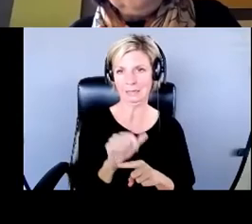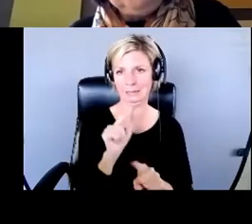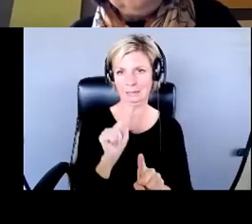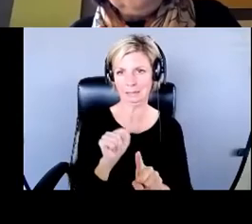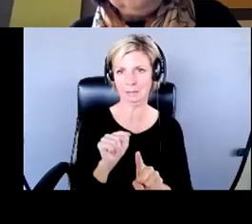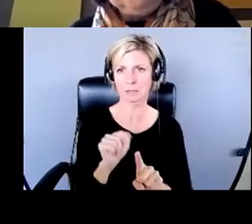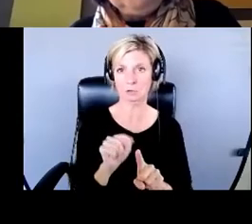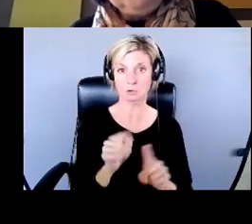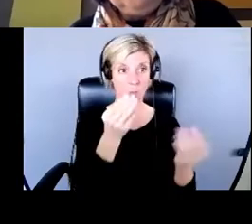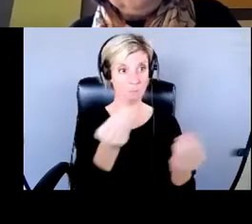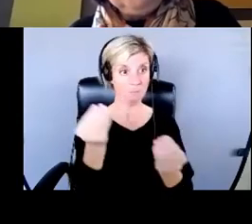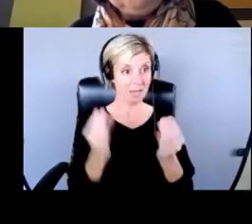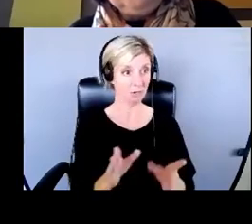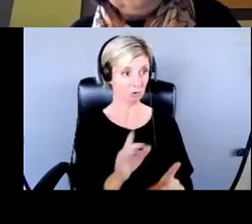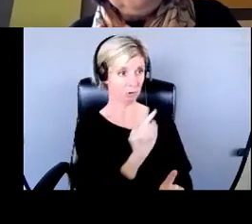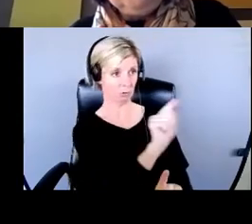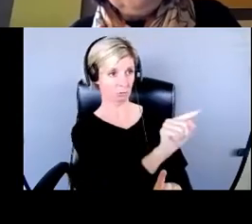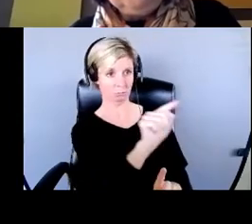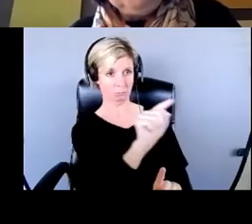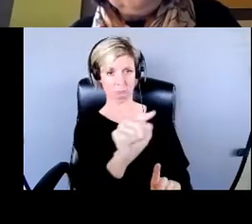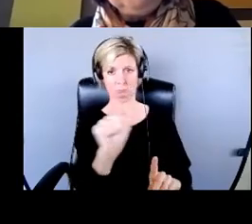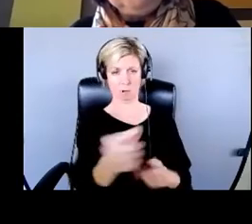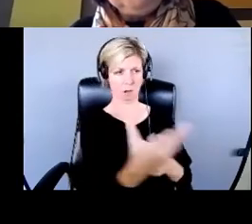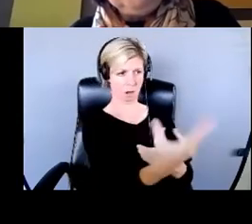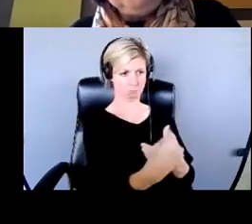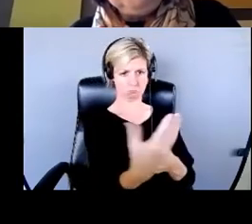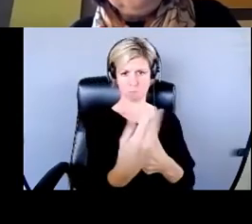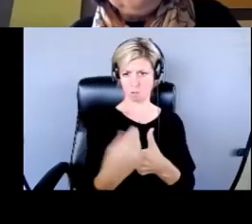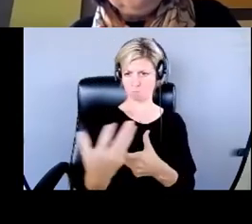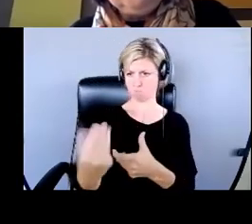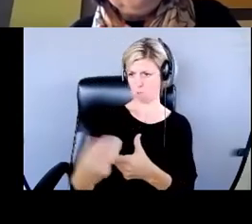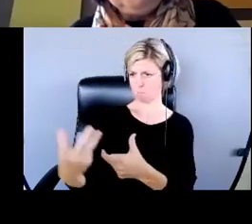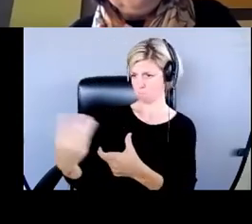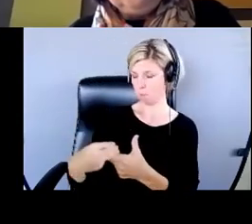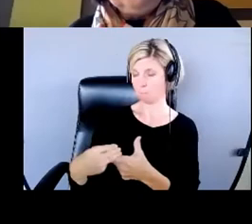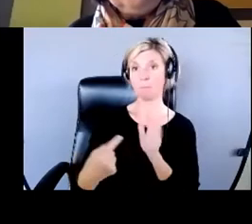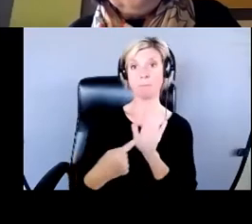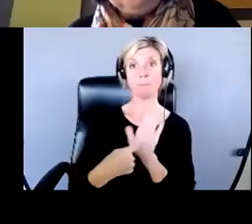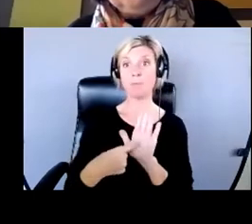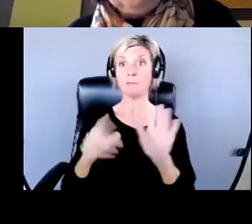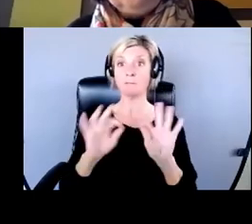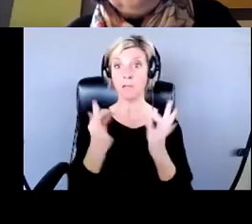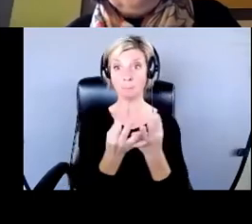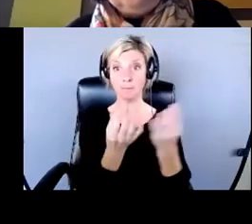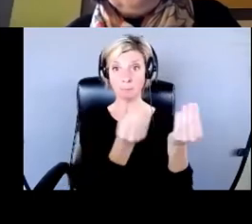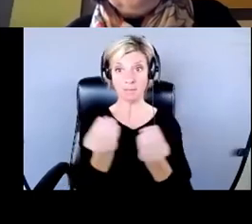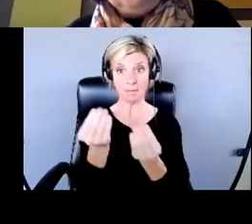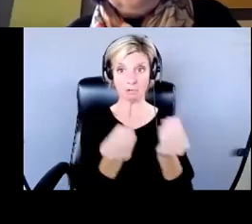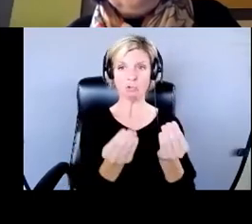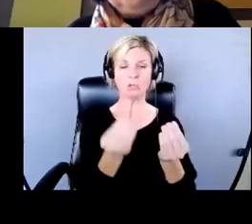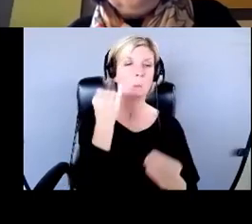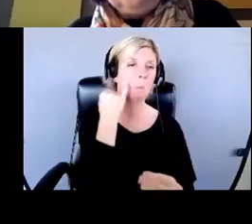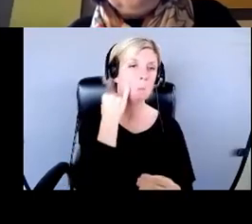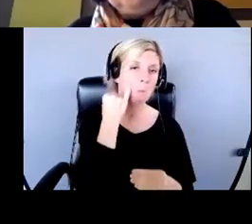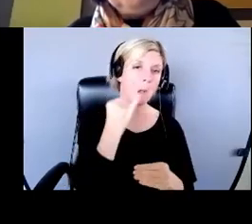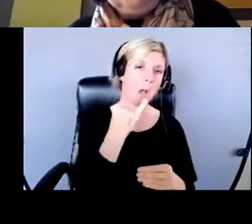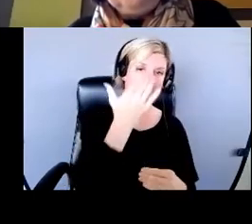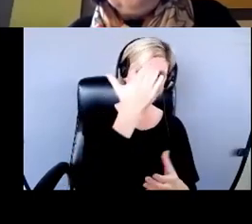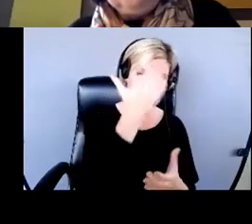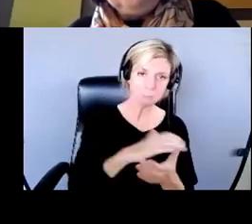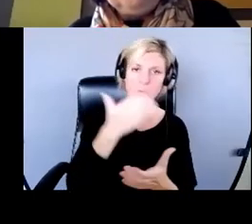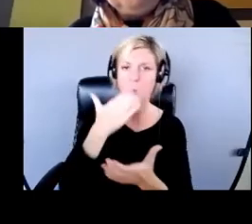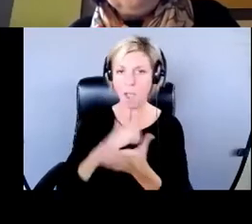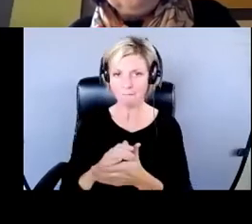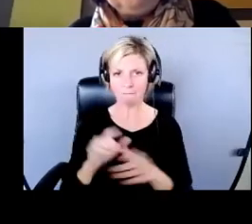mediation, especially if you're looking at family mediation, where you're looking at a husband and wife. Here